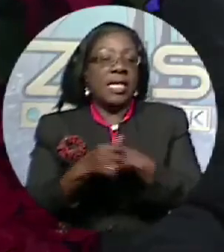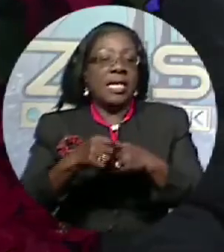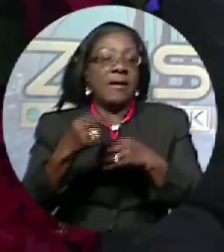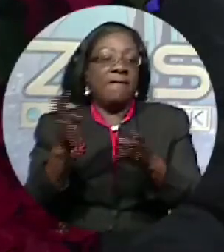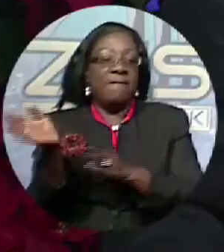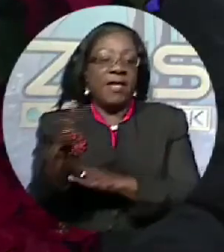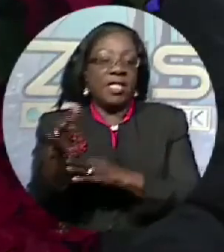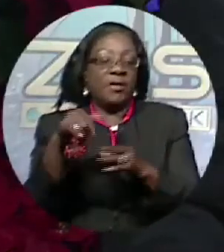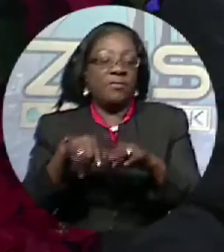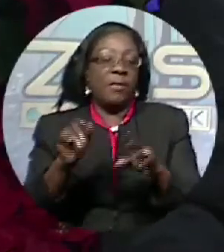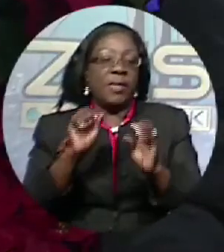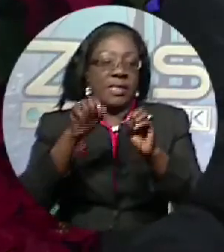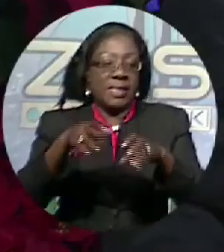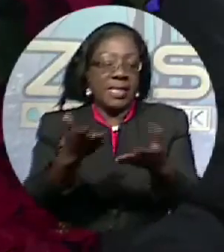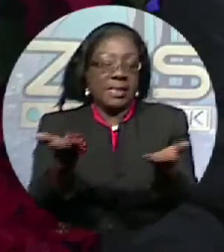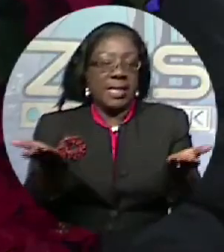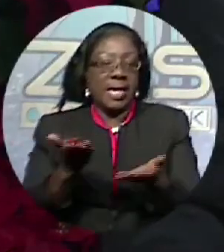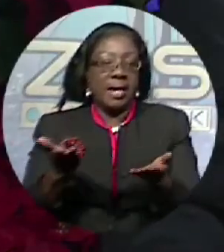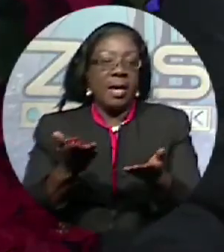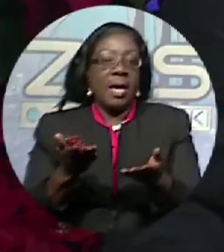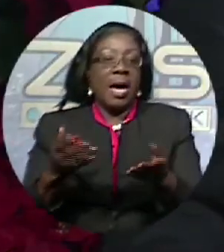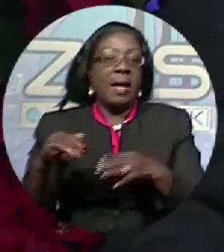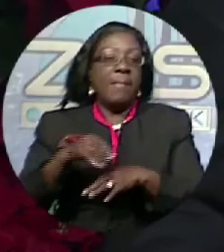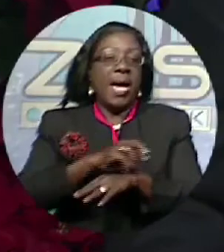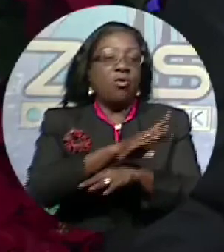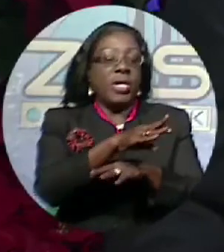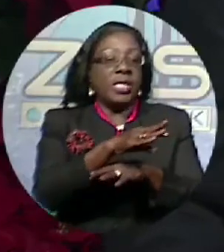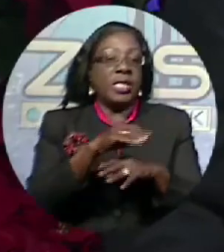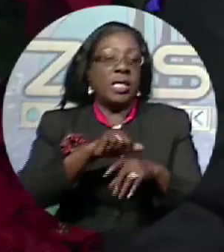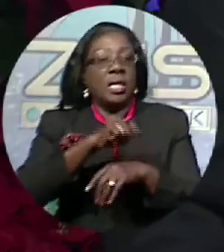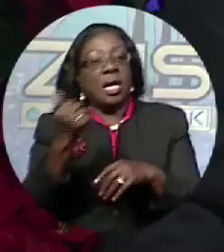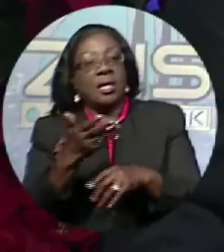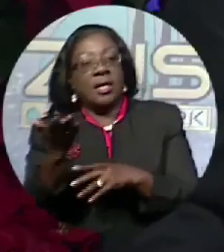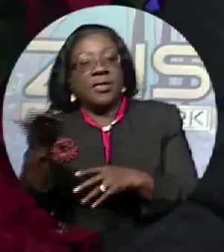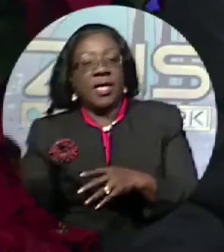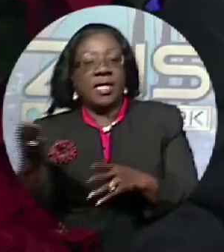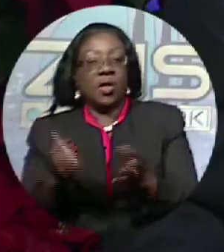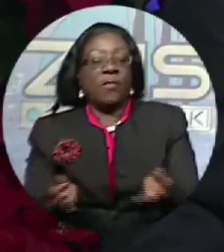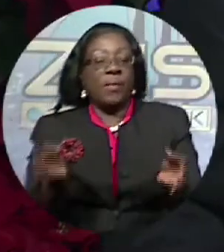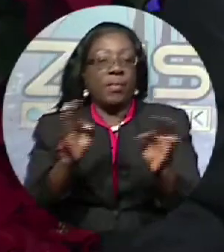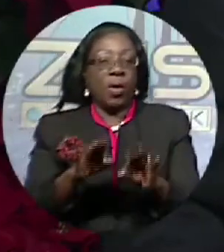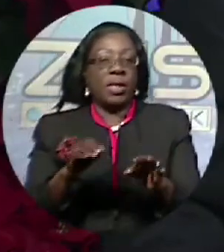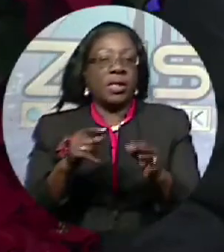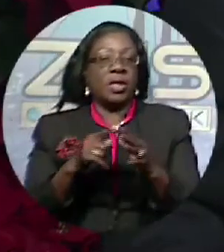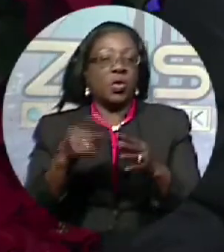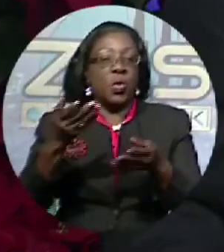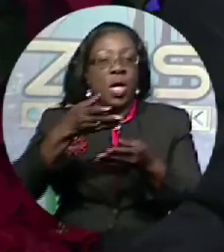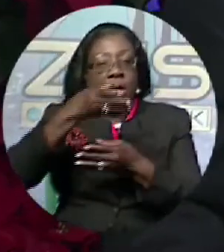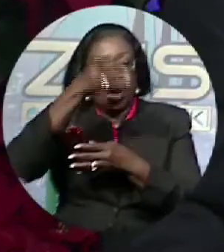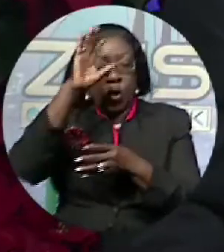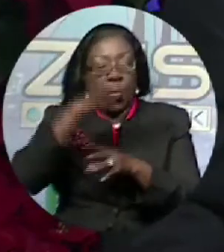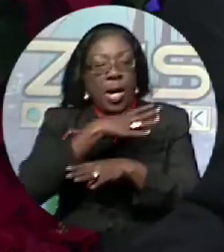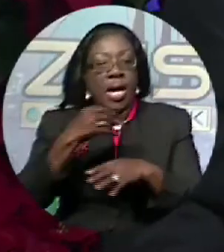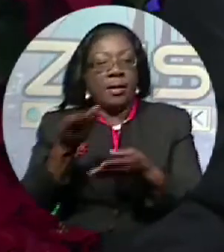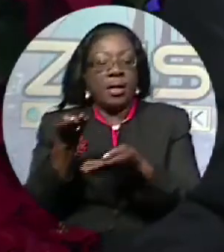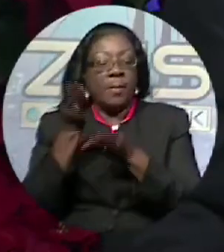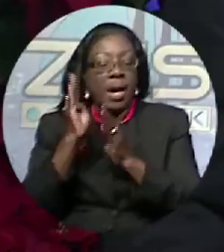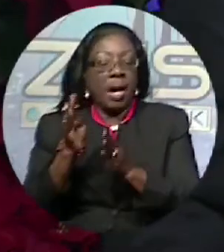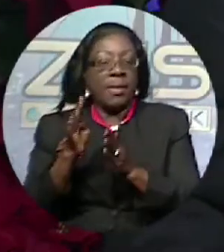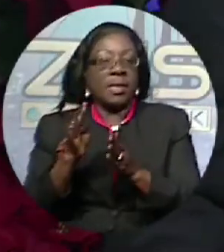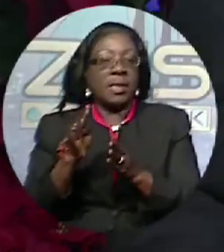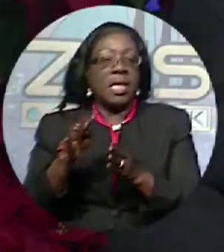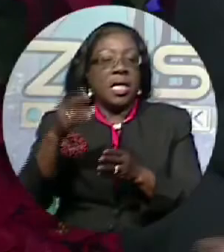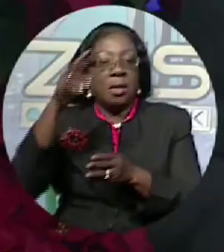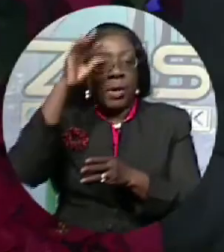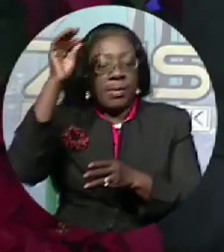and tourism, among other things. A meeting was also held between foreign affairs ministers from the Bahamas and Haiti on Monday to discuss the